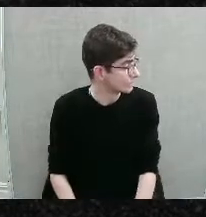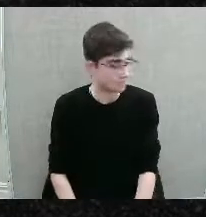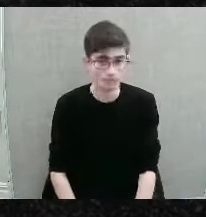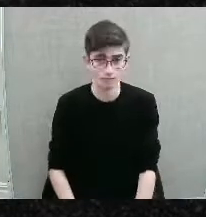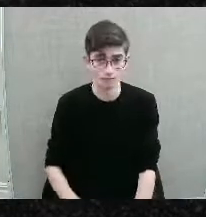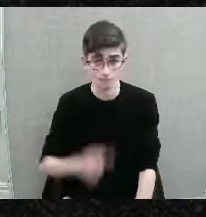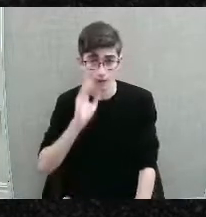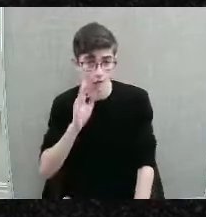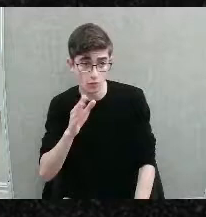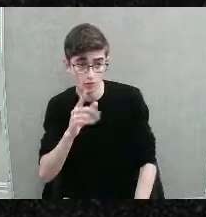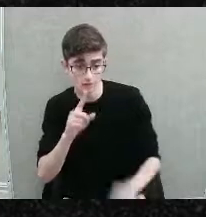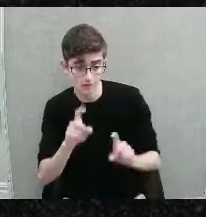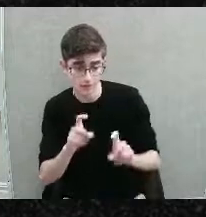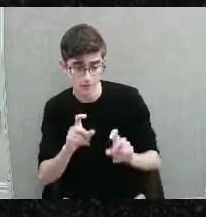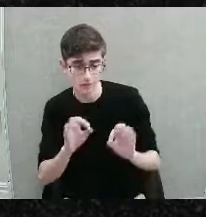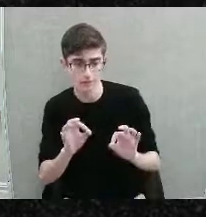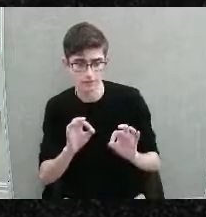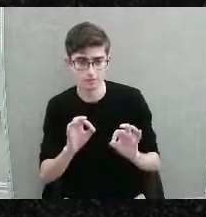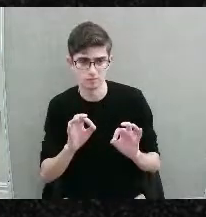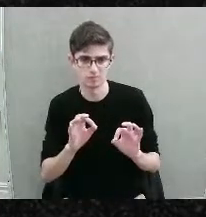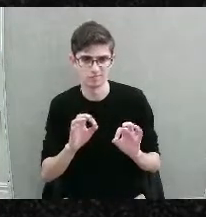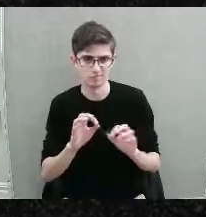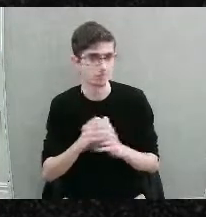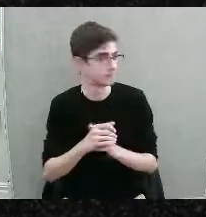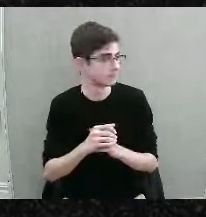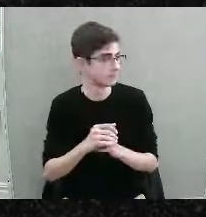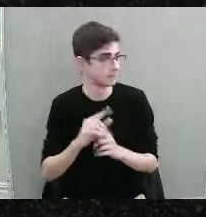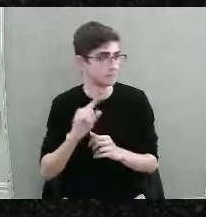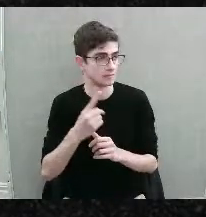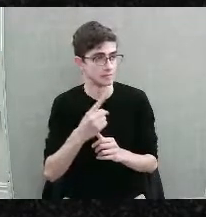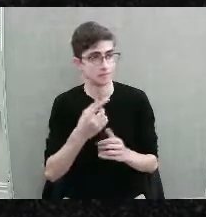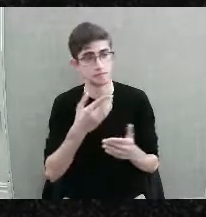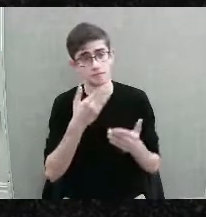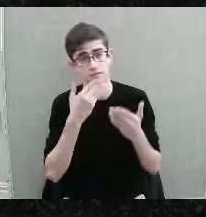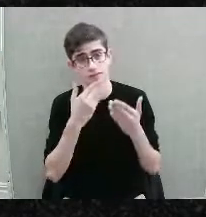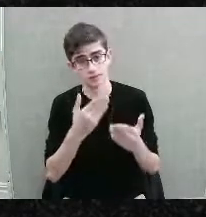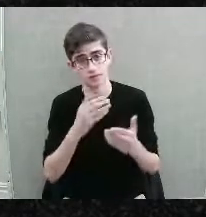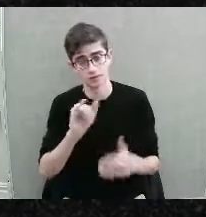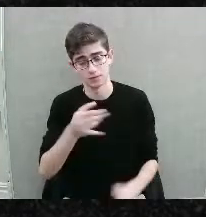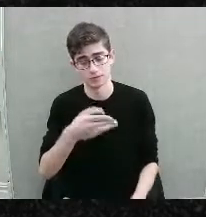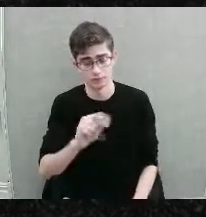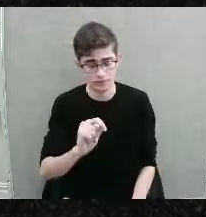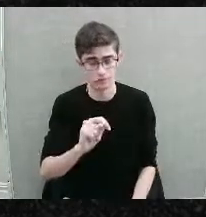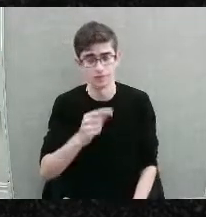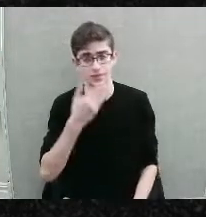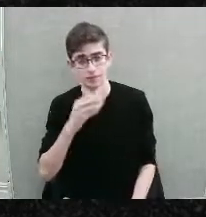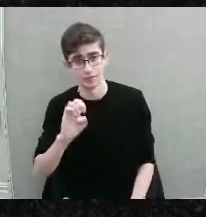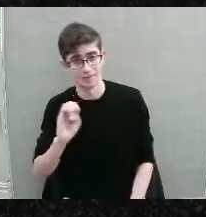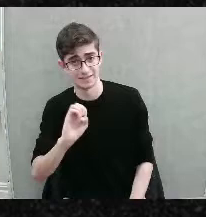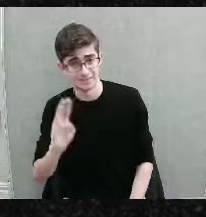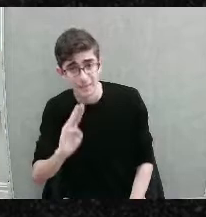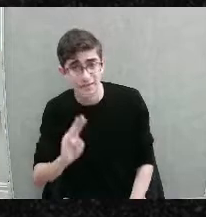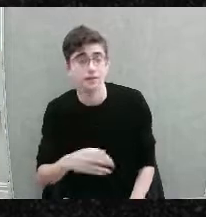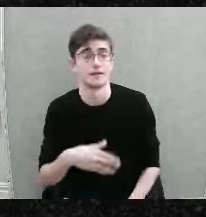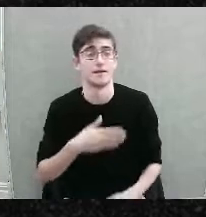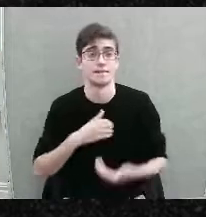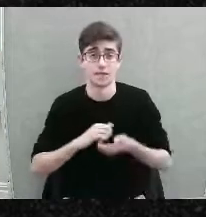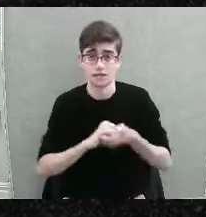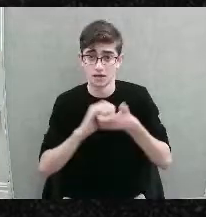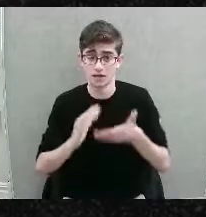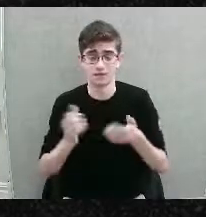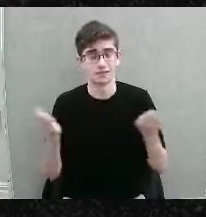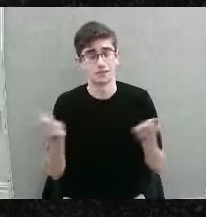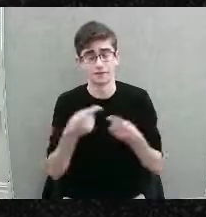Hello. Well, first of all, thank Janet, and thanks Elizabeth and Barnard and all my colleagues to allow me